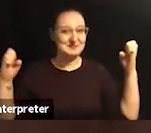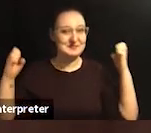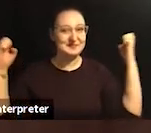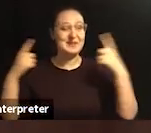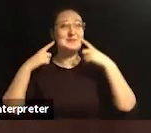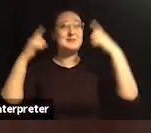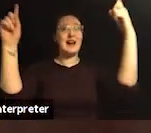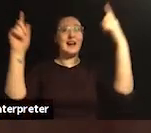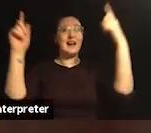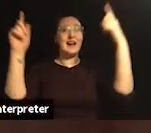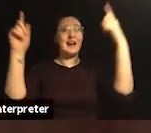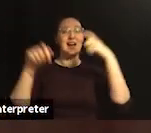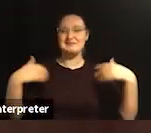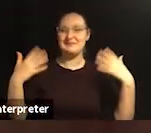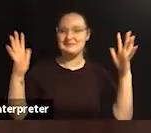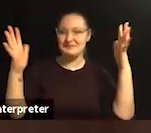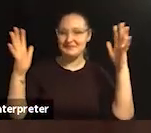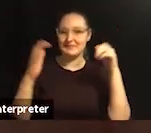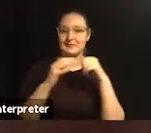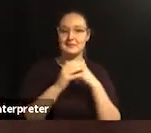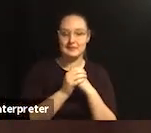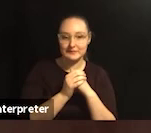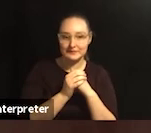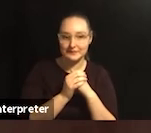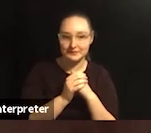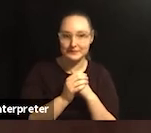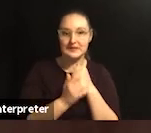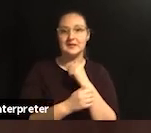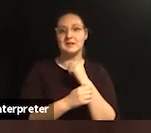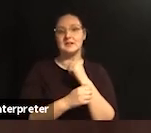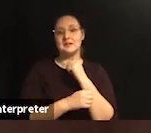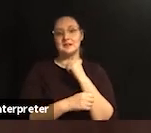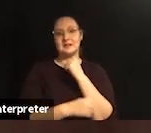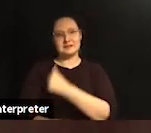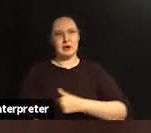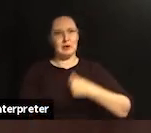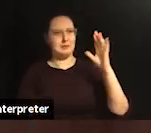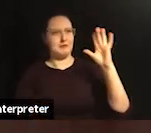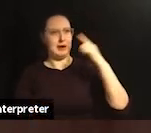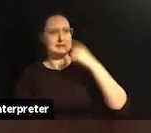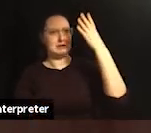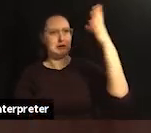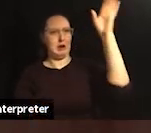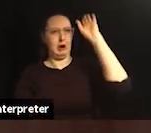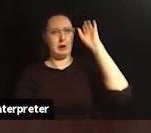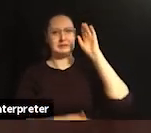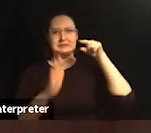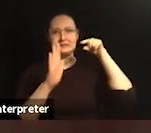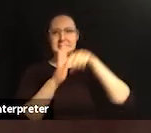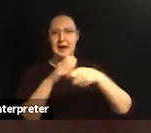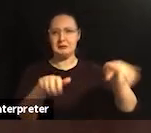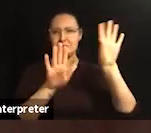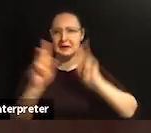I do want to apologize for actually having God sacrifice his people instead of sanctify them. But I just thought you needed one